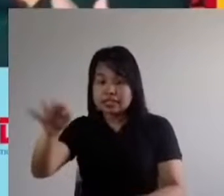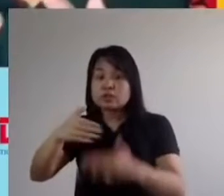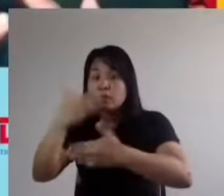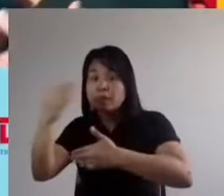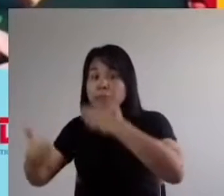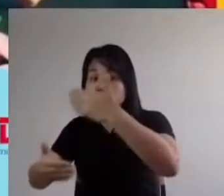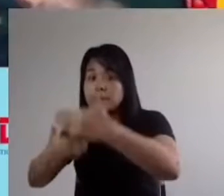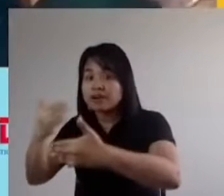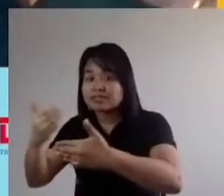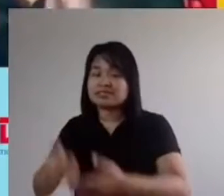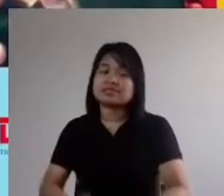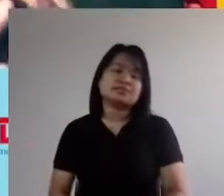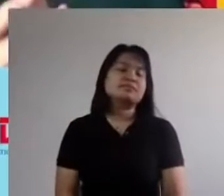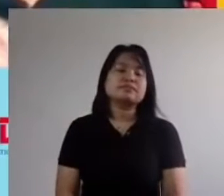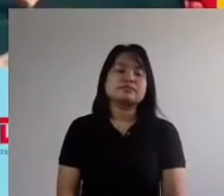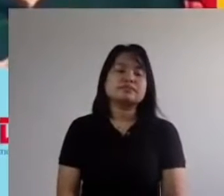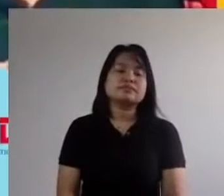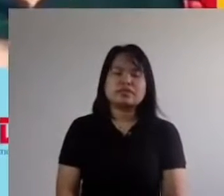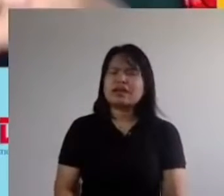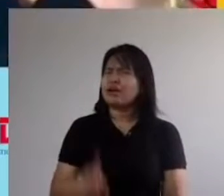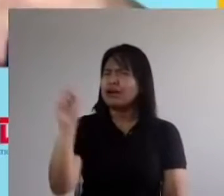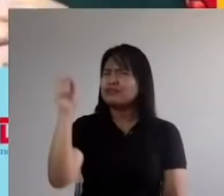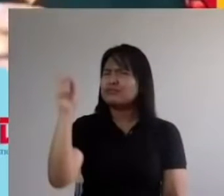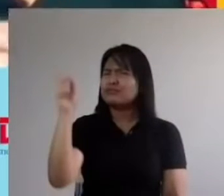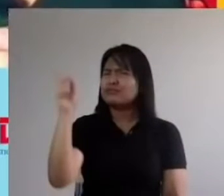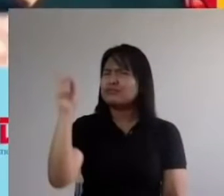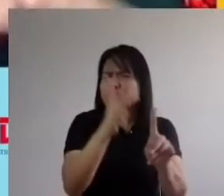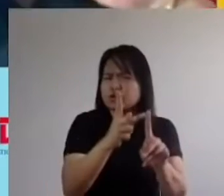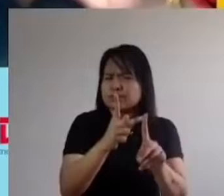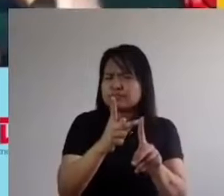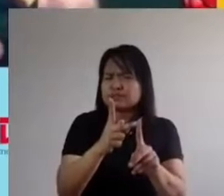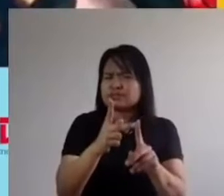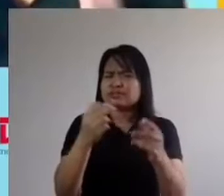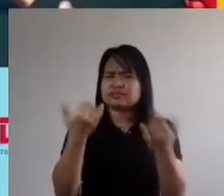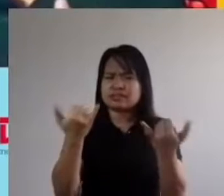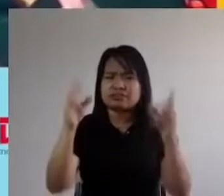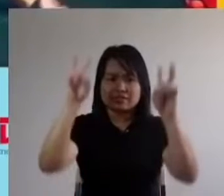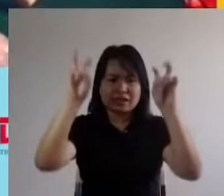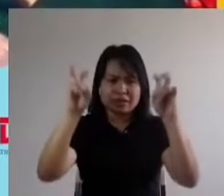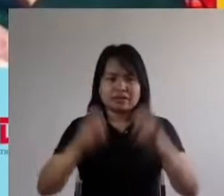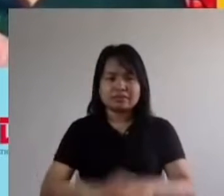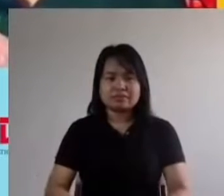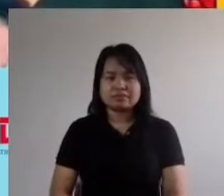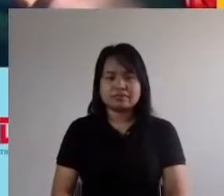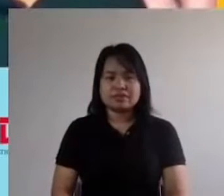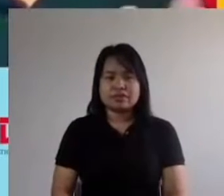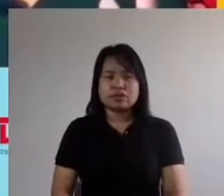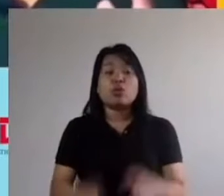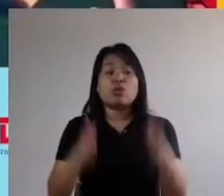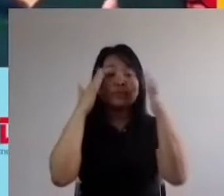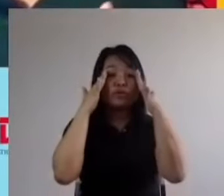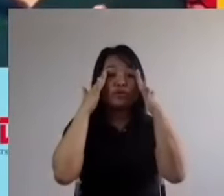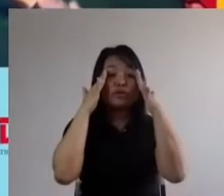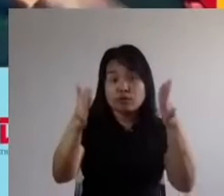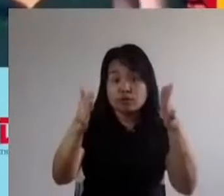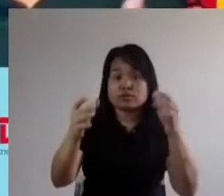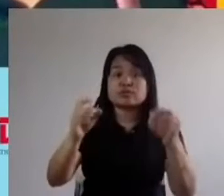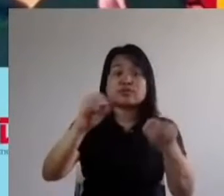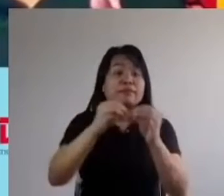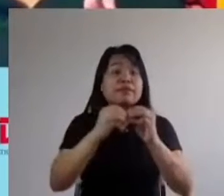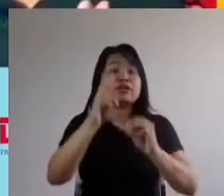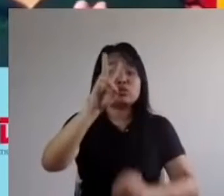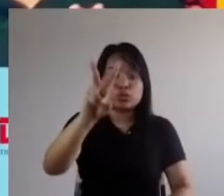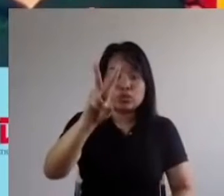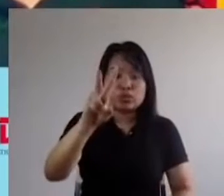our topic today, we will zoom in into item number 2, which is the PPST-based